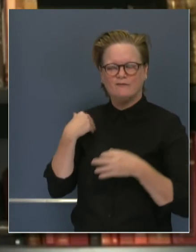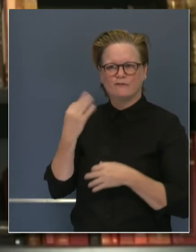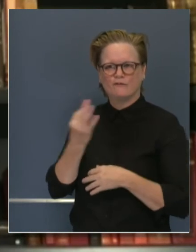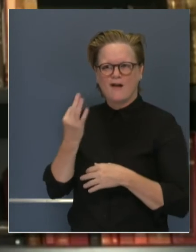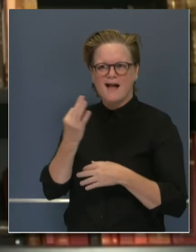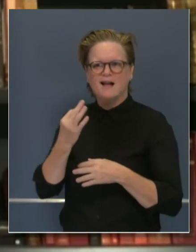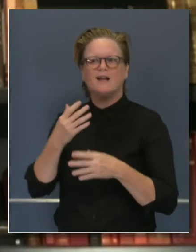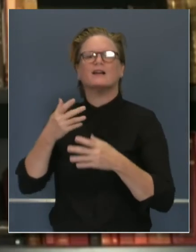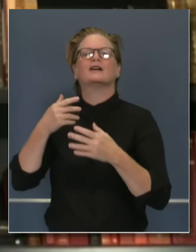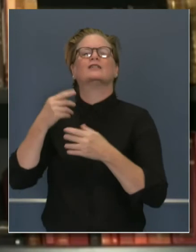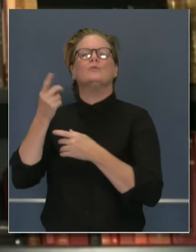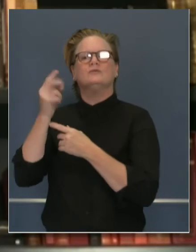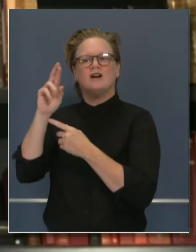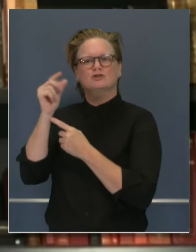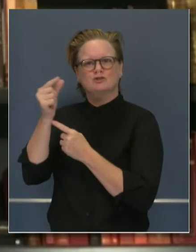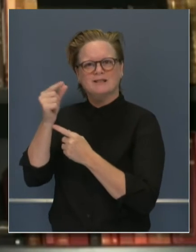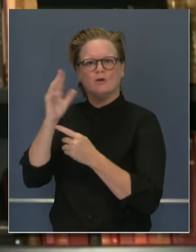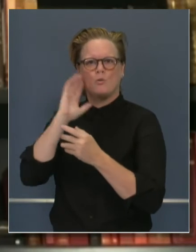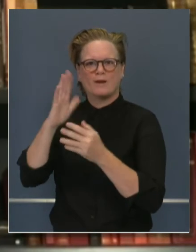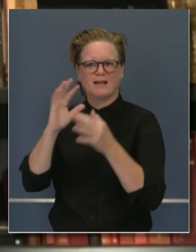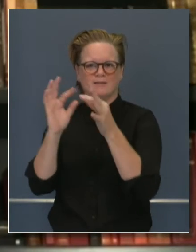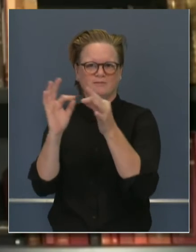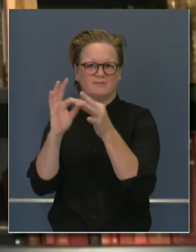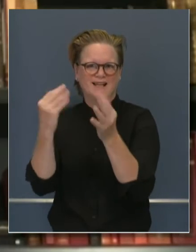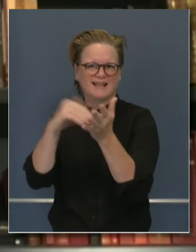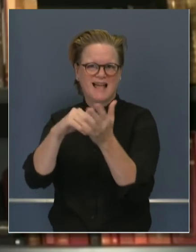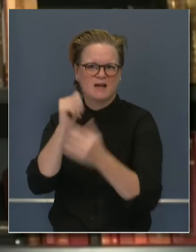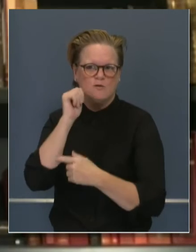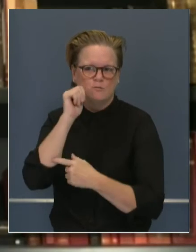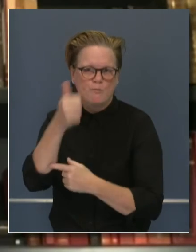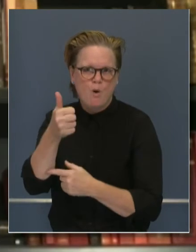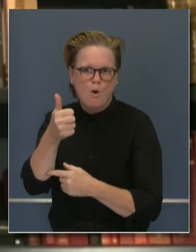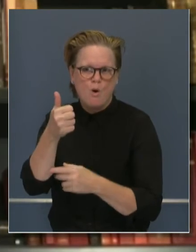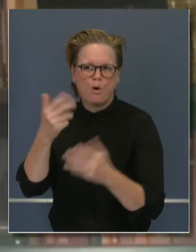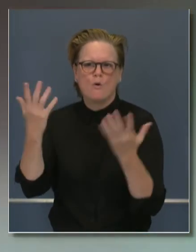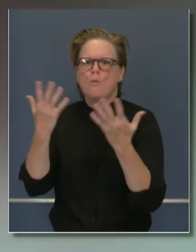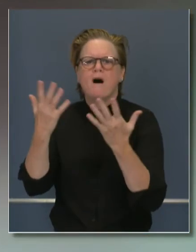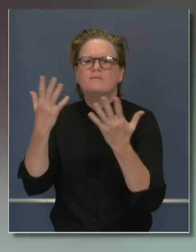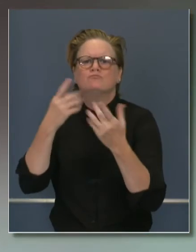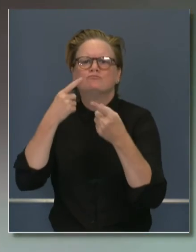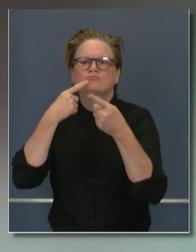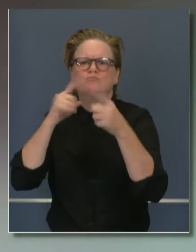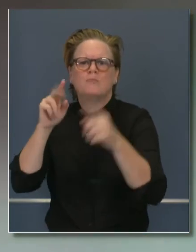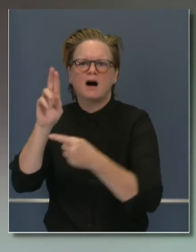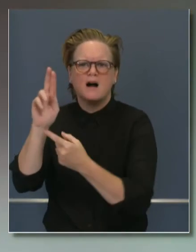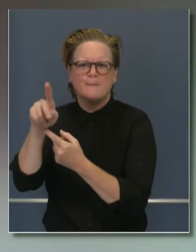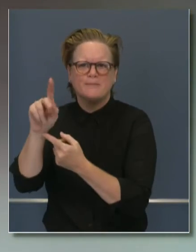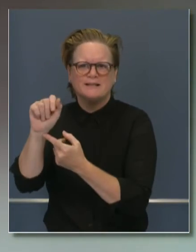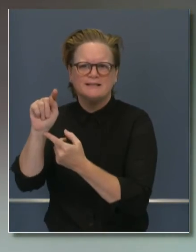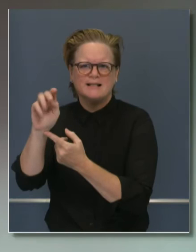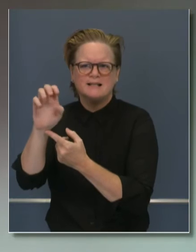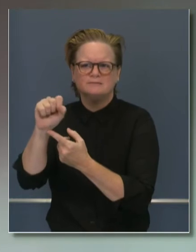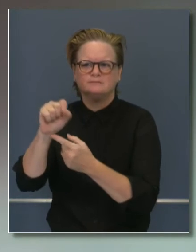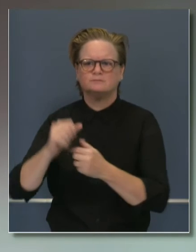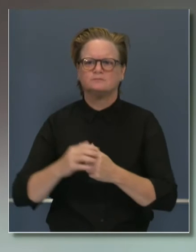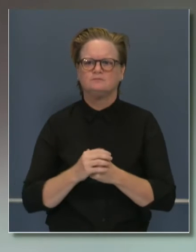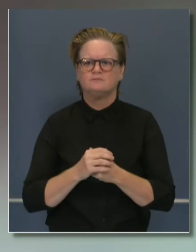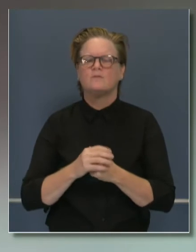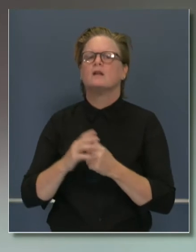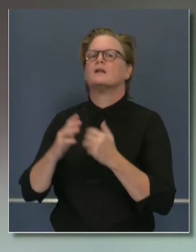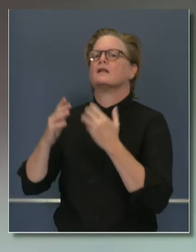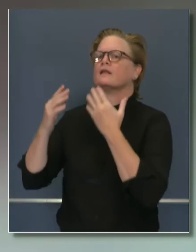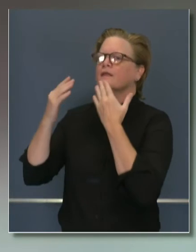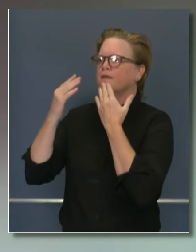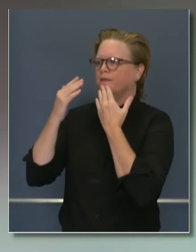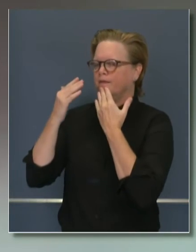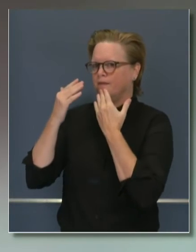just preview a little bit about what you expect to be saying tomorrow. Yeah, so thanks, Governor. Yes, just to reiterate, we did, as